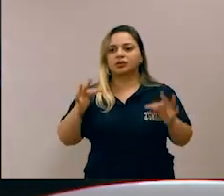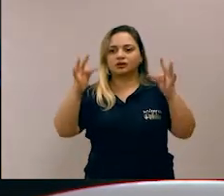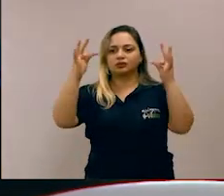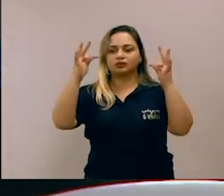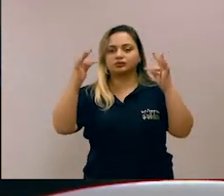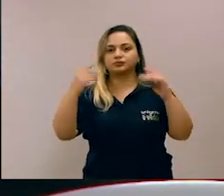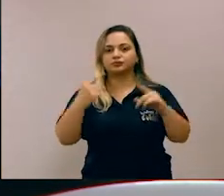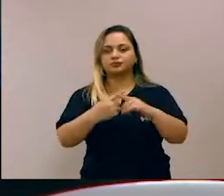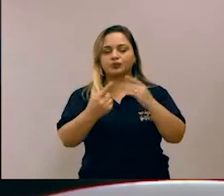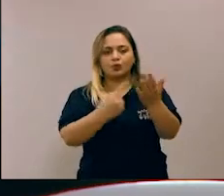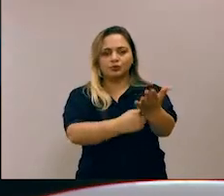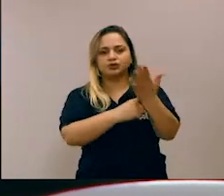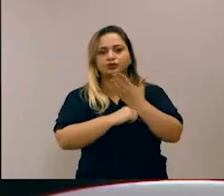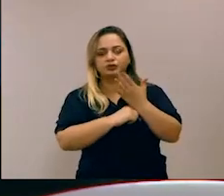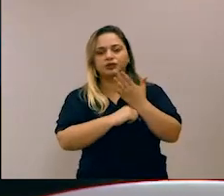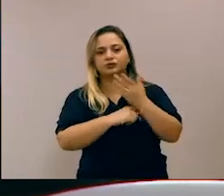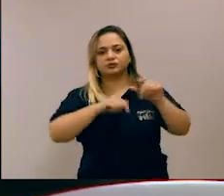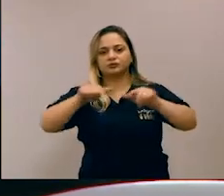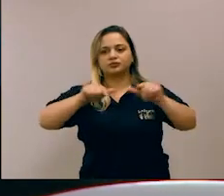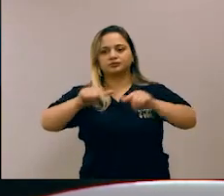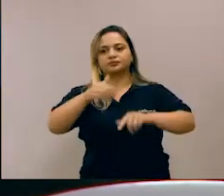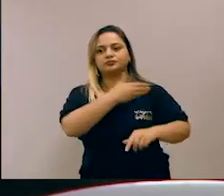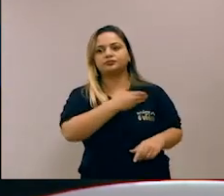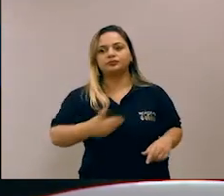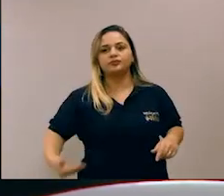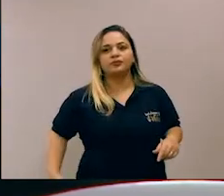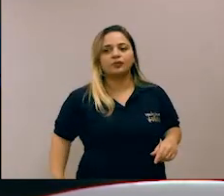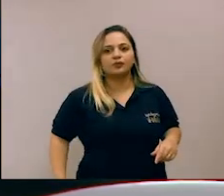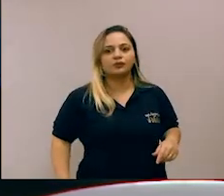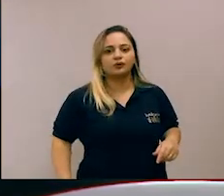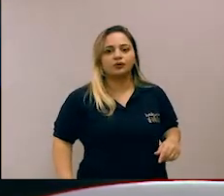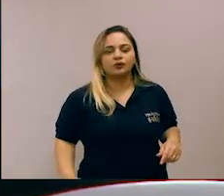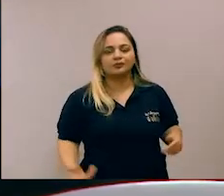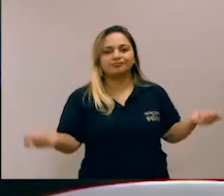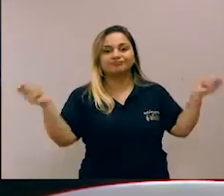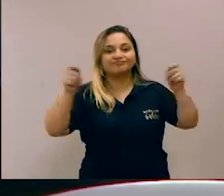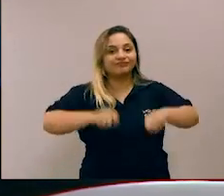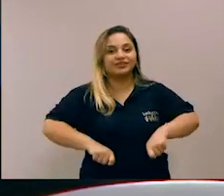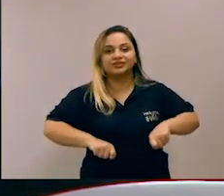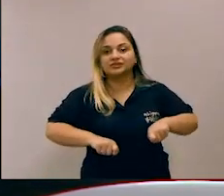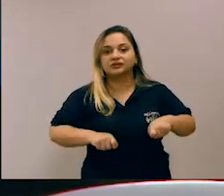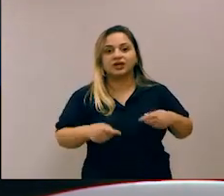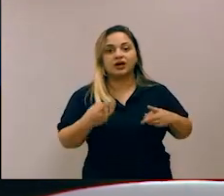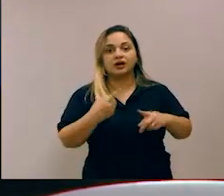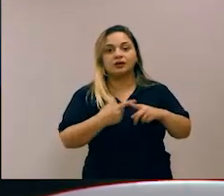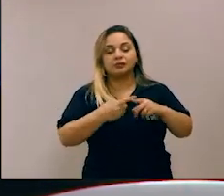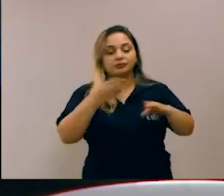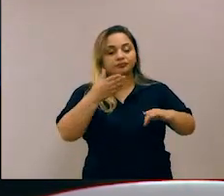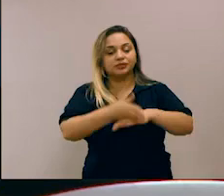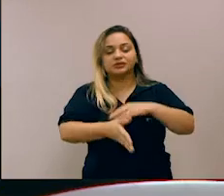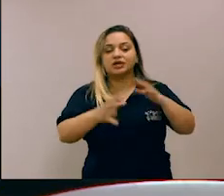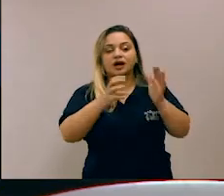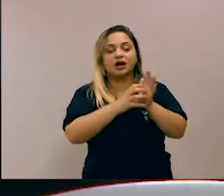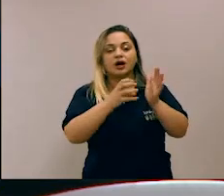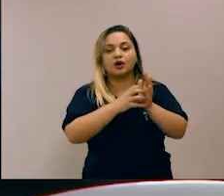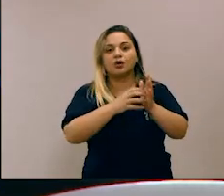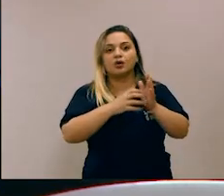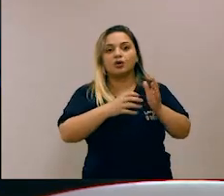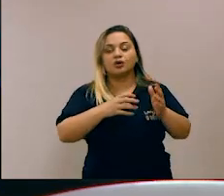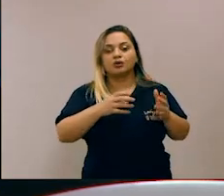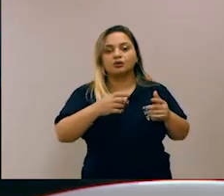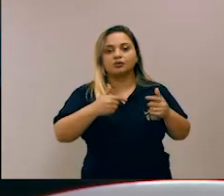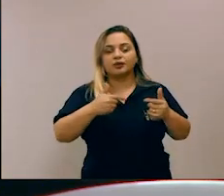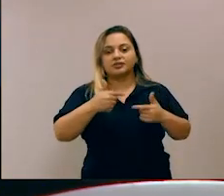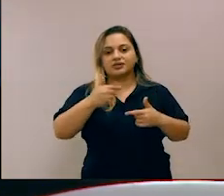itself as a helper of the public service to bring capacity to the civil servant of the future, the person